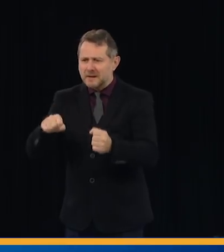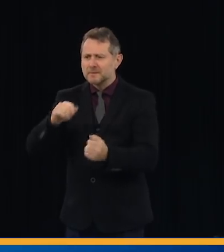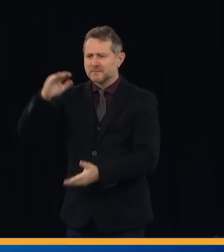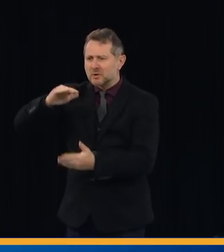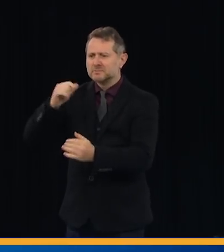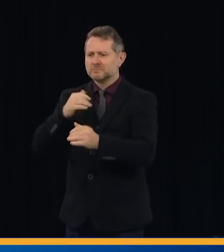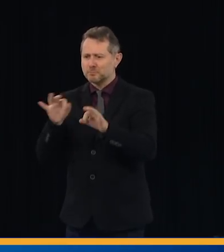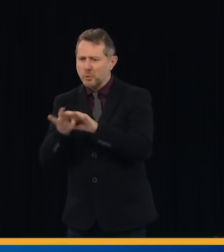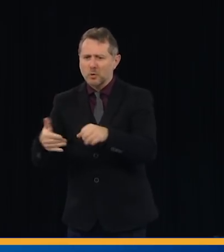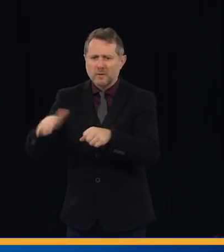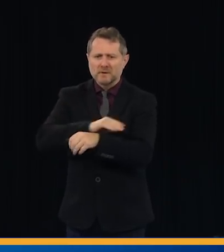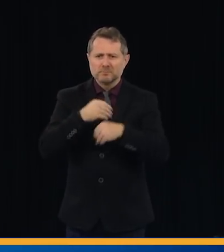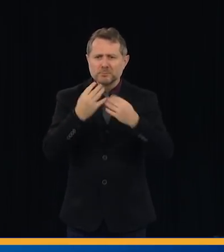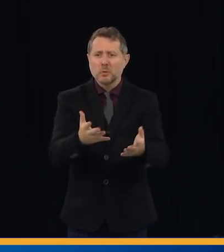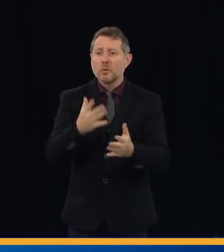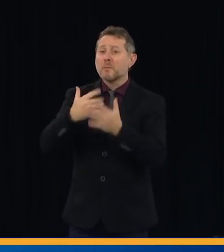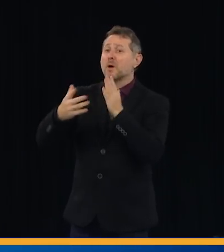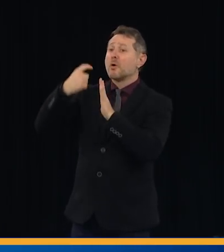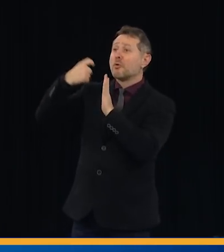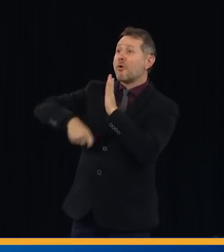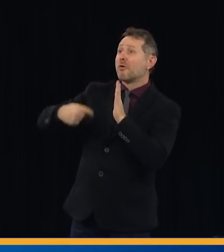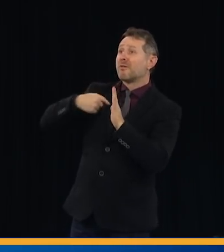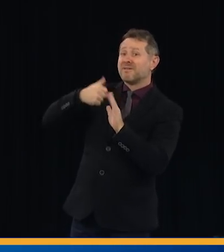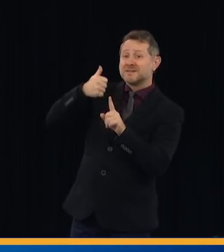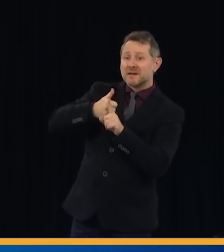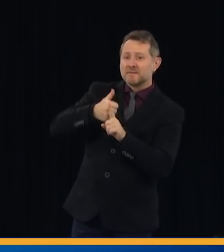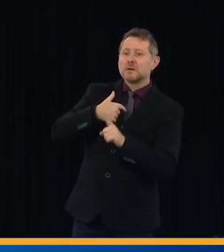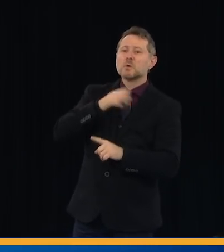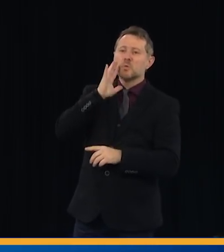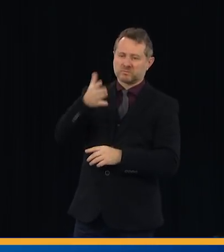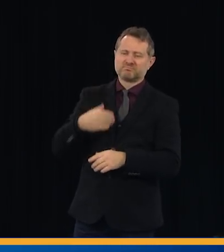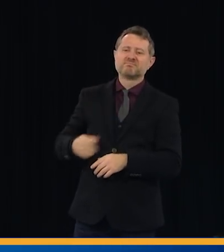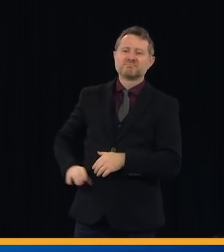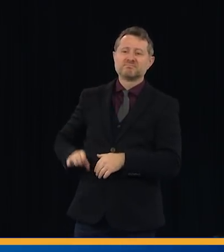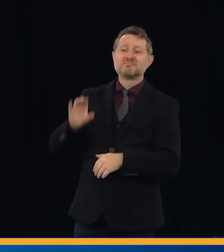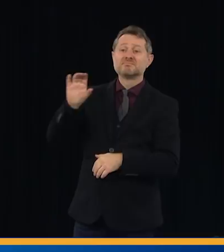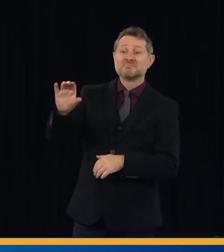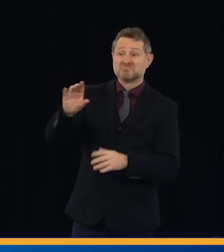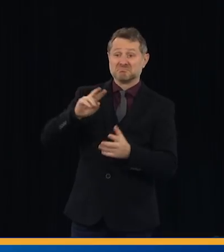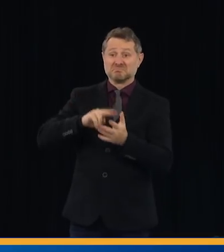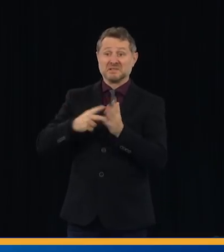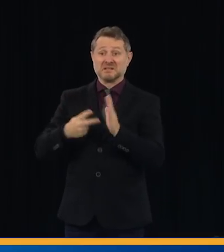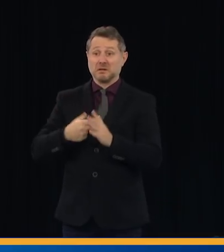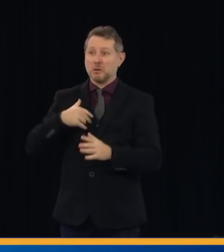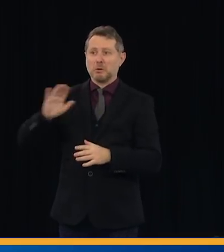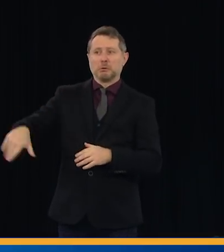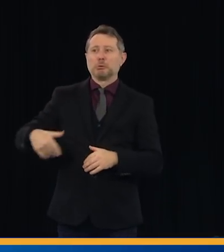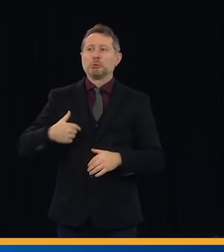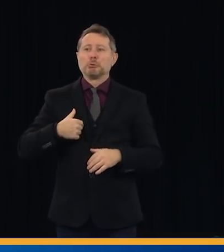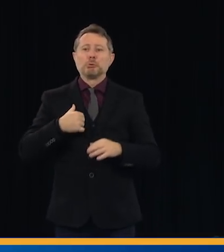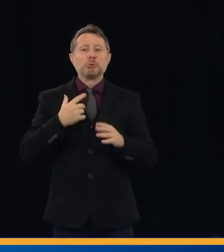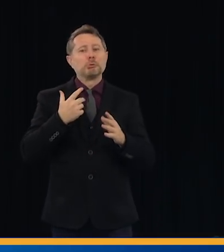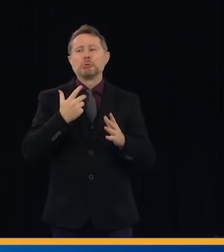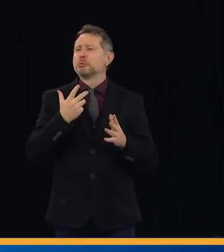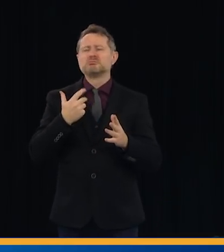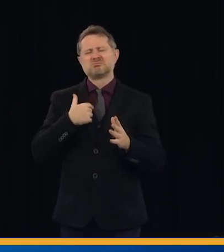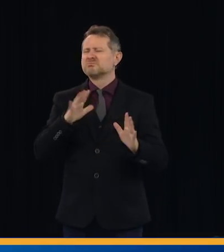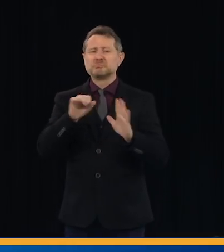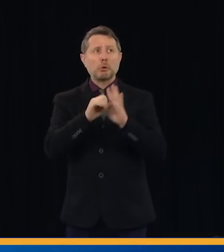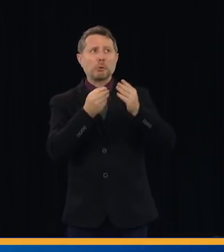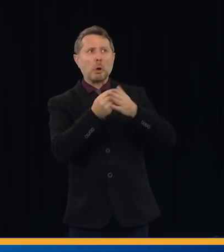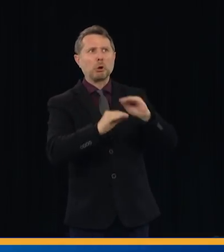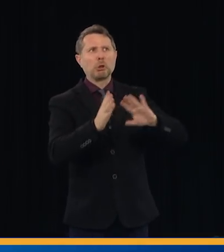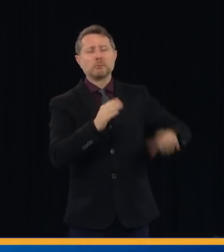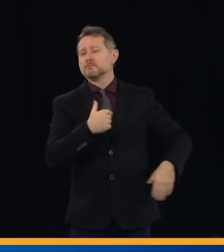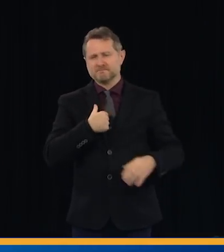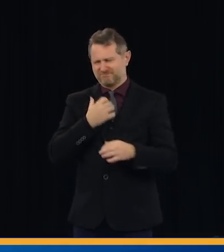I have to pay to acquire the ventilators. I don't mean to take them from other states. But when you have a system where